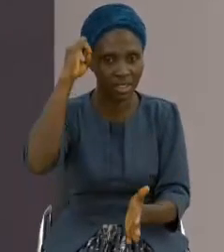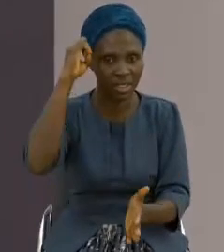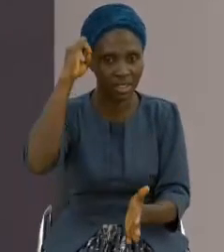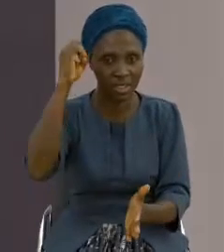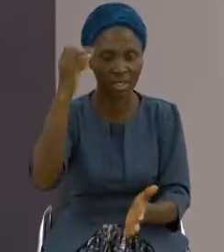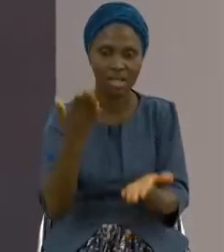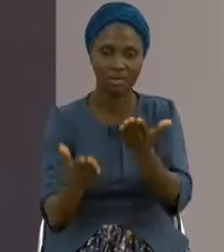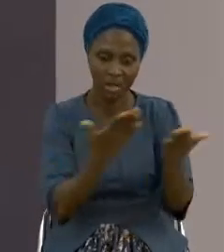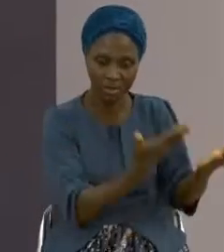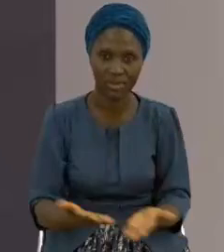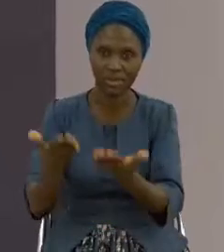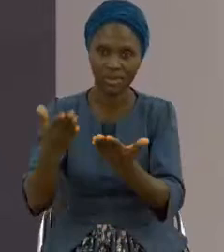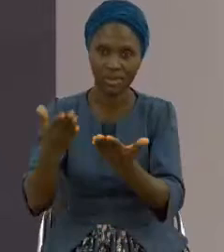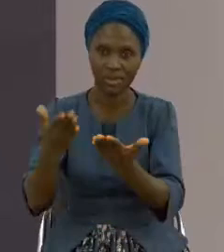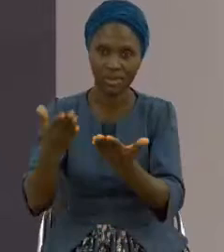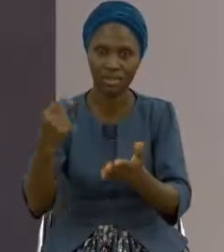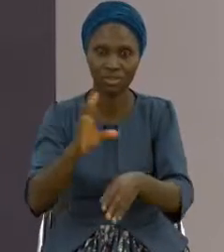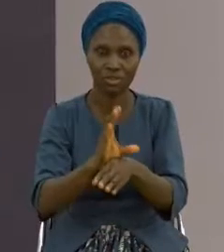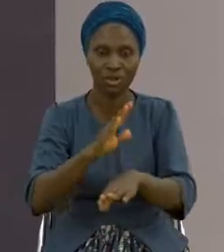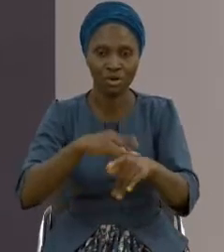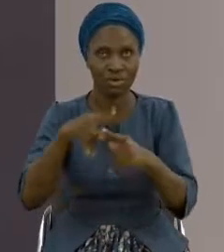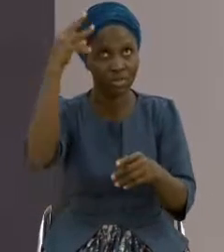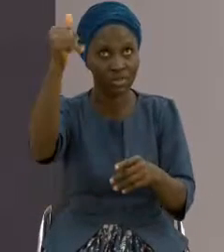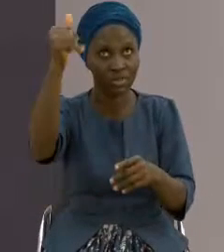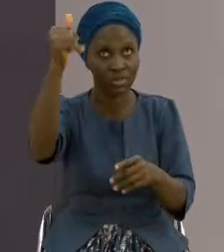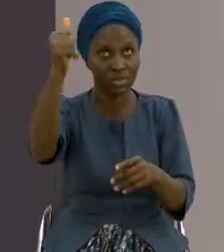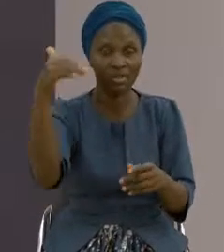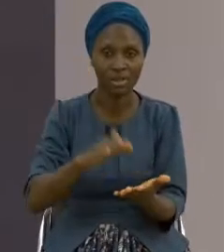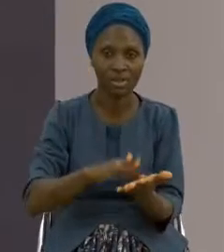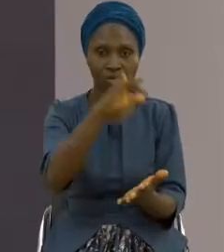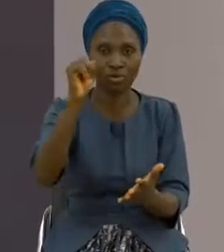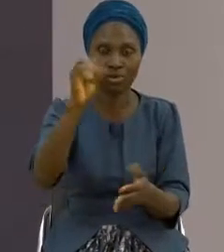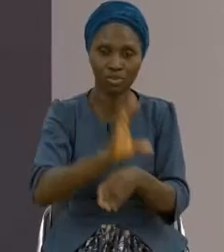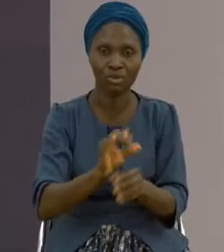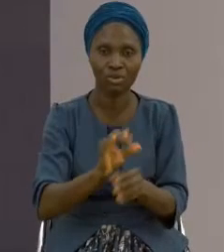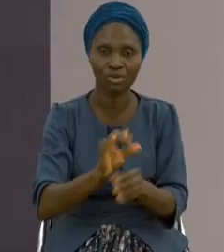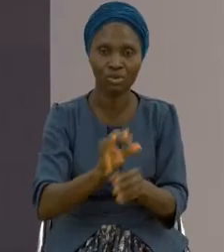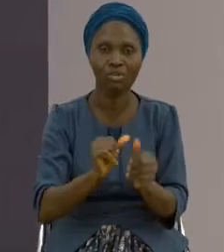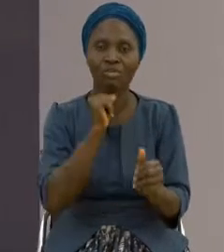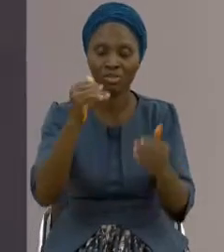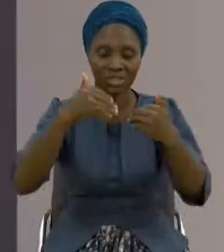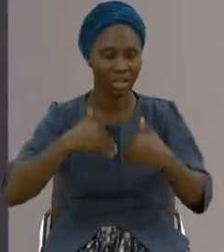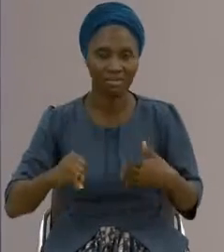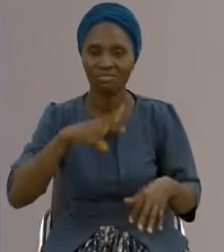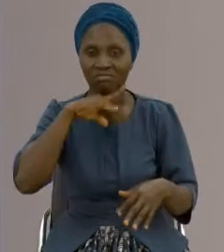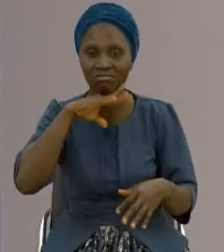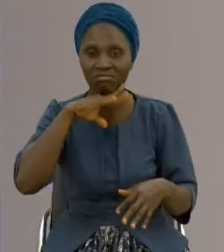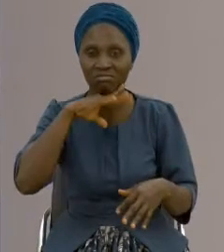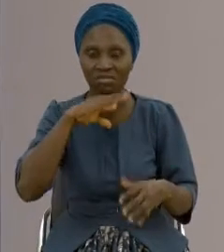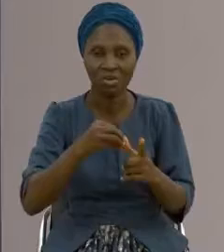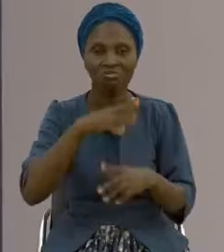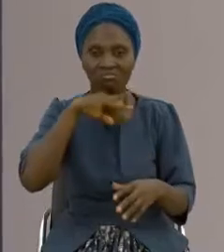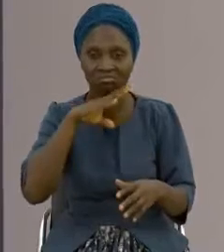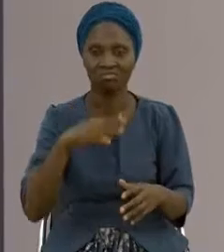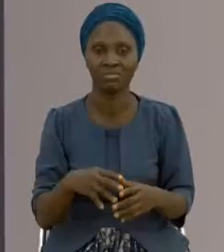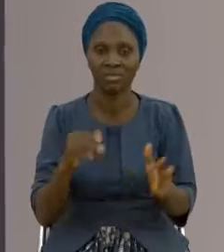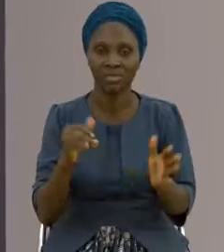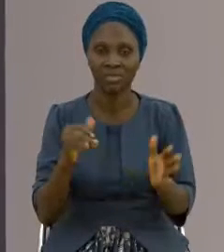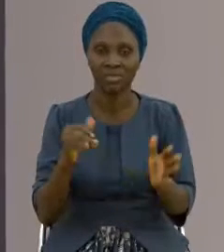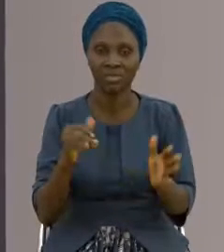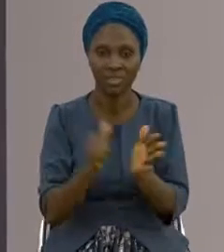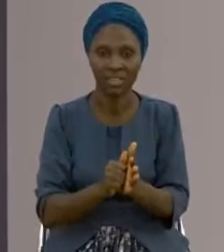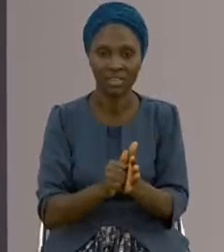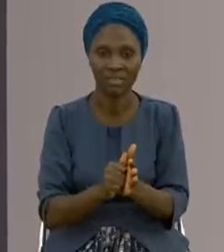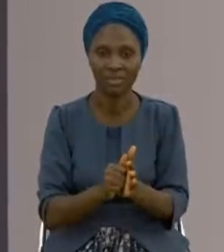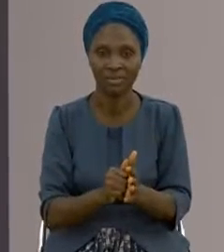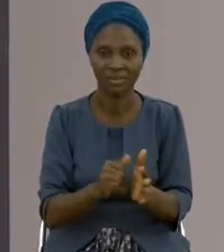glorious church, not having spot or wrinkle. That's a mark of the old man. When people are getting